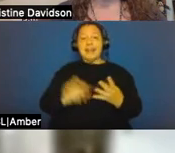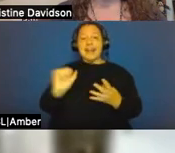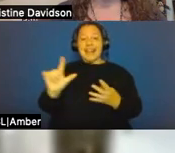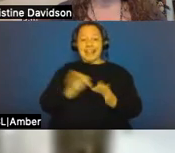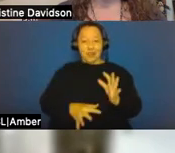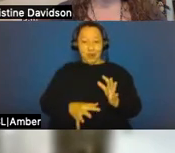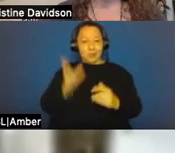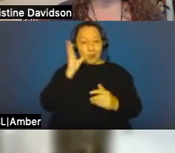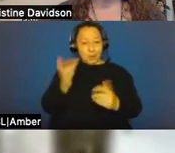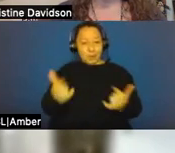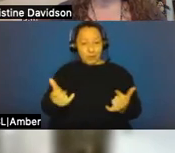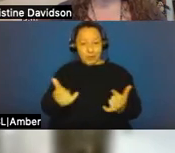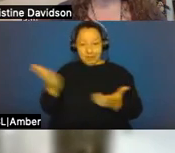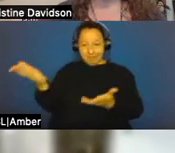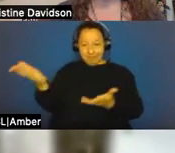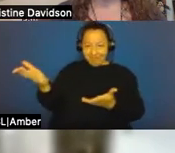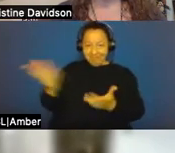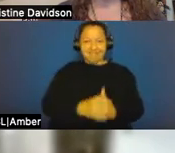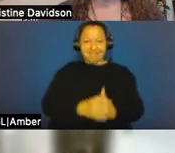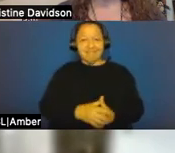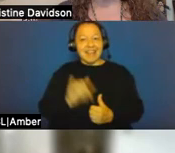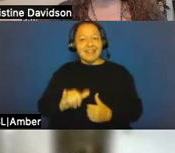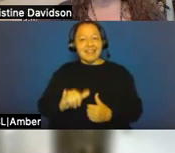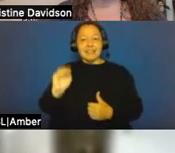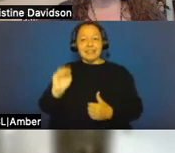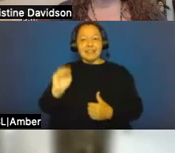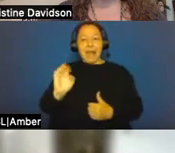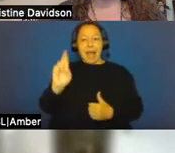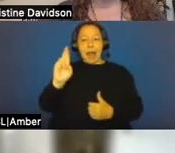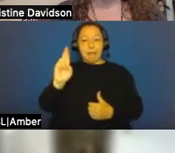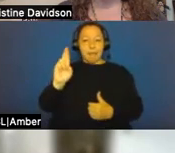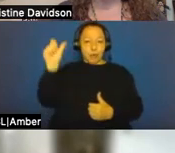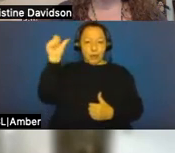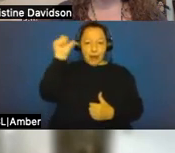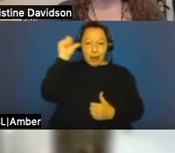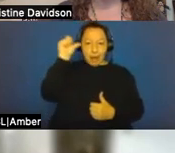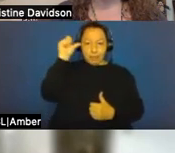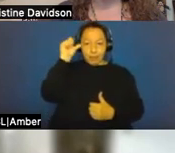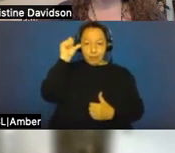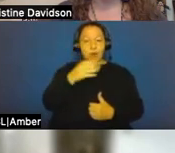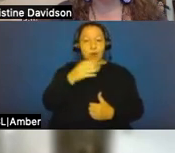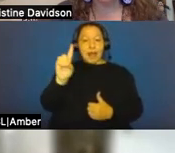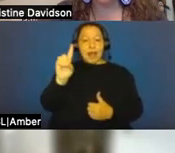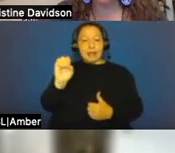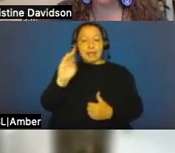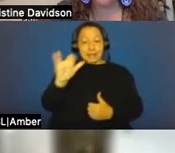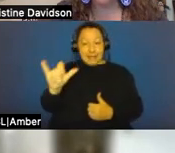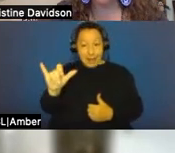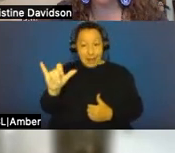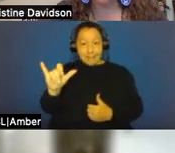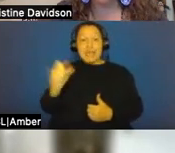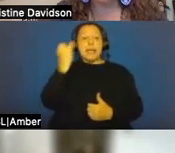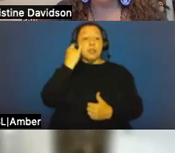interpreters, and that is Amber and Debbie. And so if there are folks who